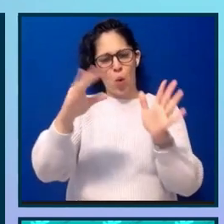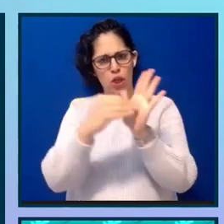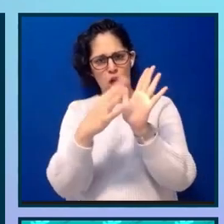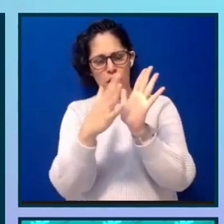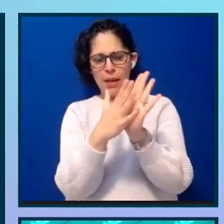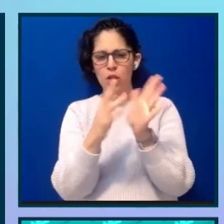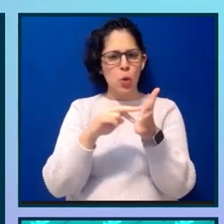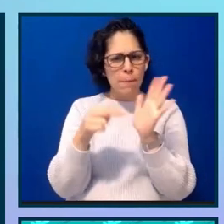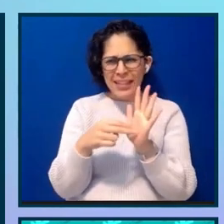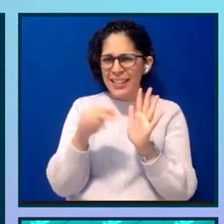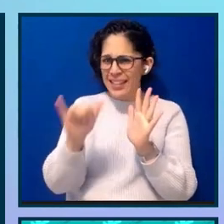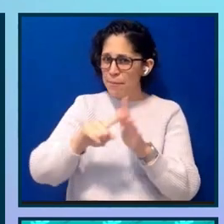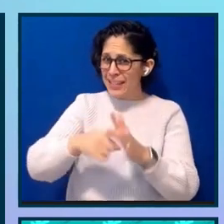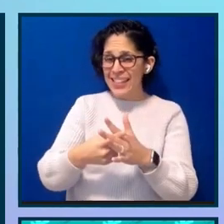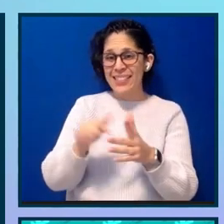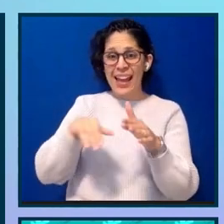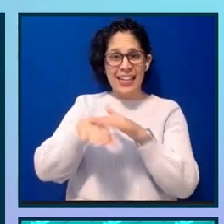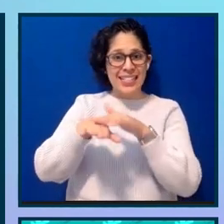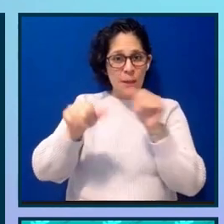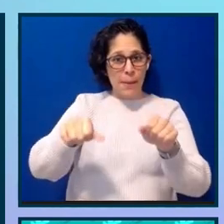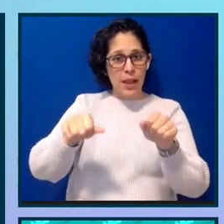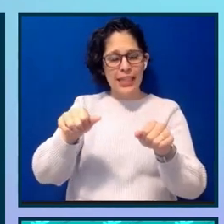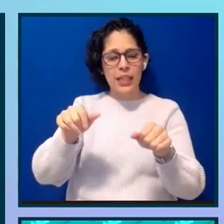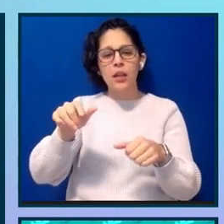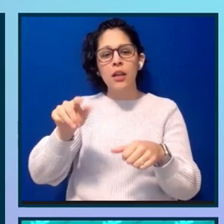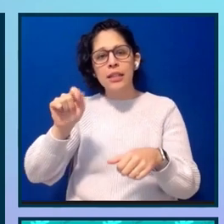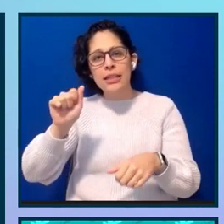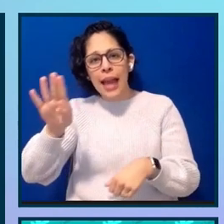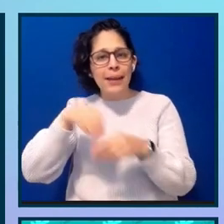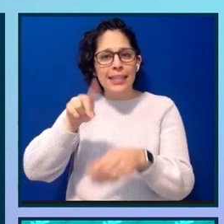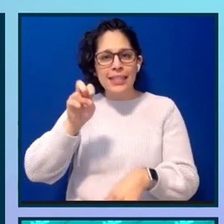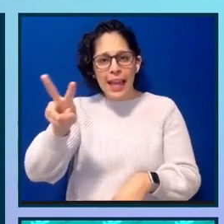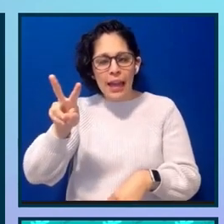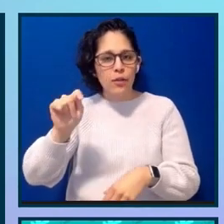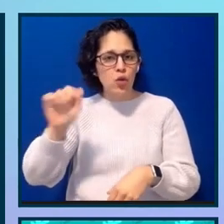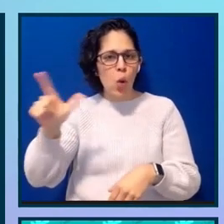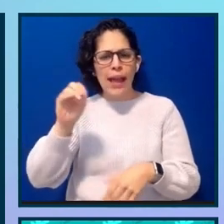the accessibility tab in DevTools and using it to check an element semantics.